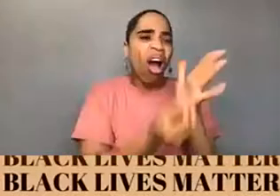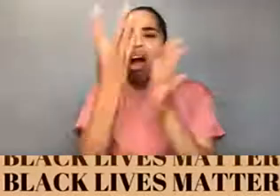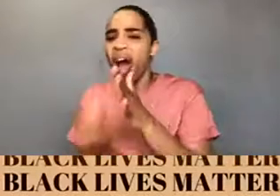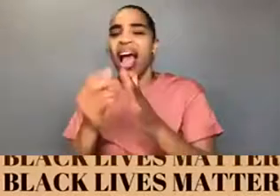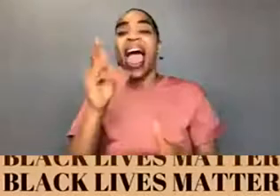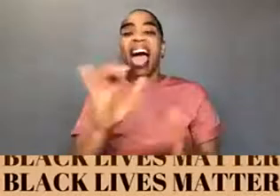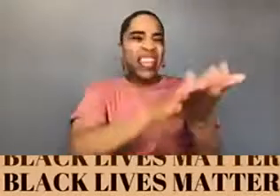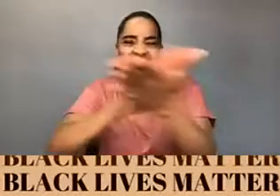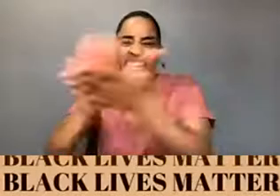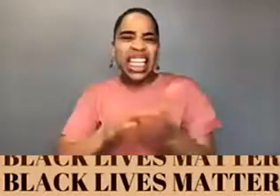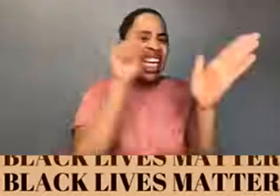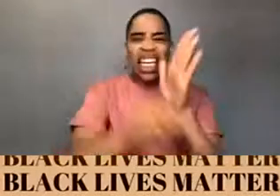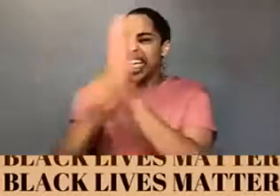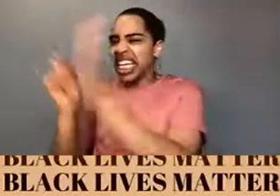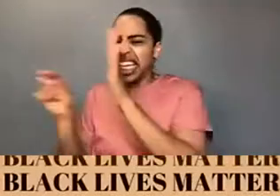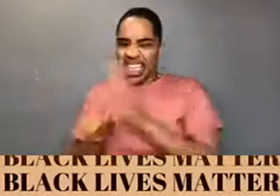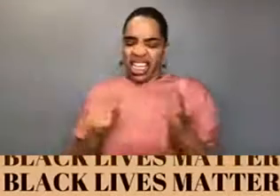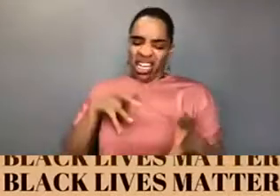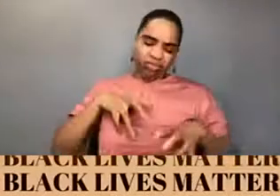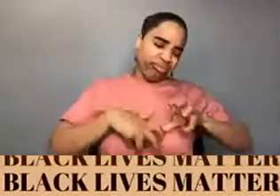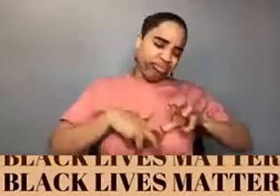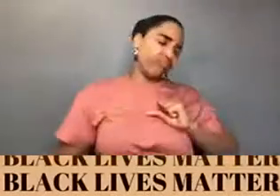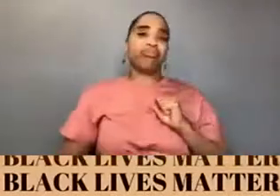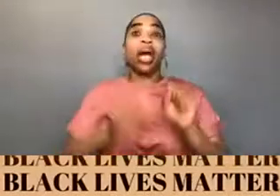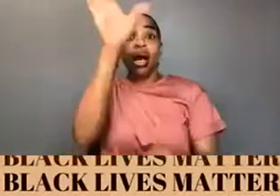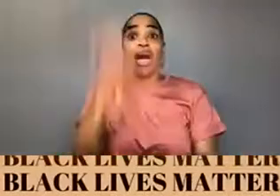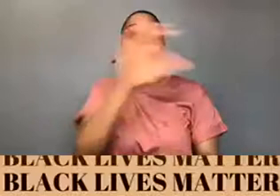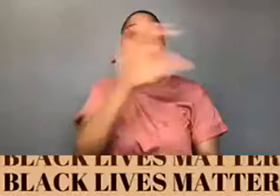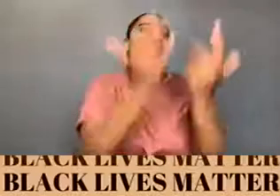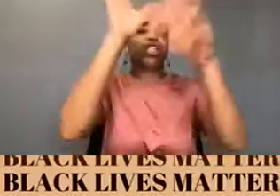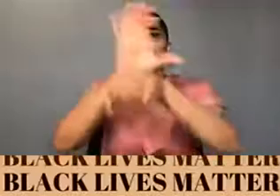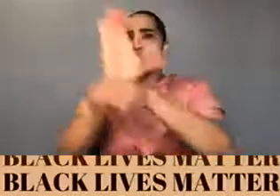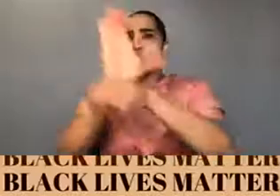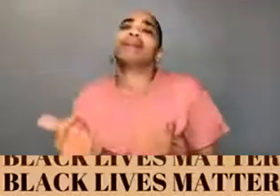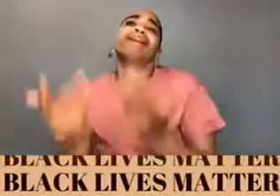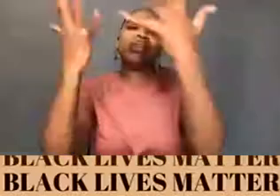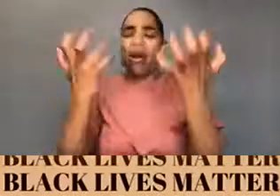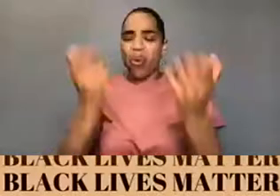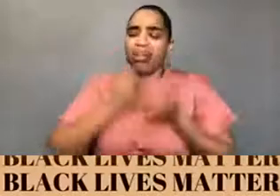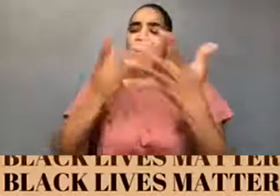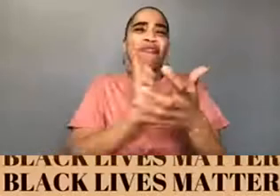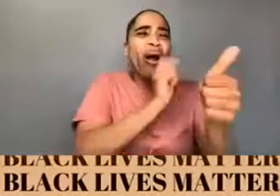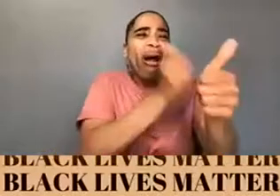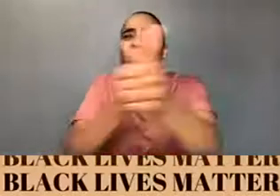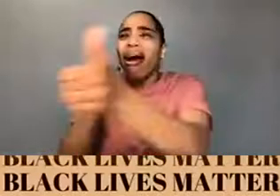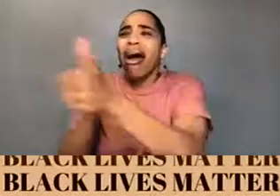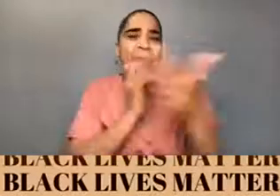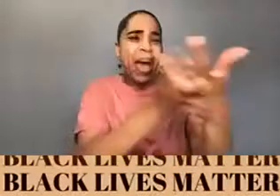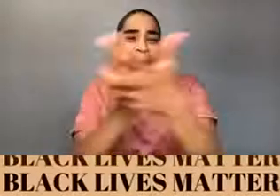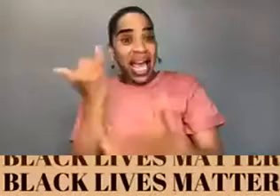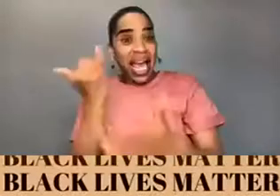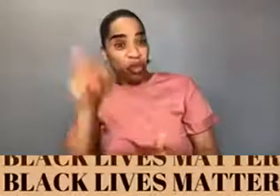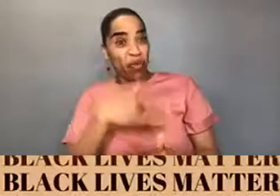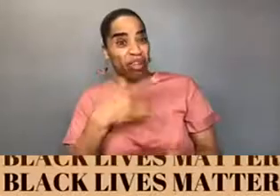cleansing, genocide, and laws penetrated by burning crosses and burnt down churches. I want to write two poems for everyone who's ever been told they were worthless. I